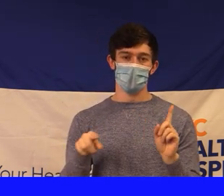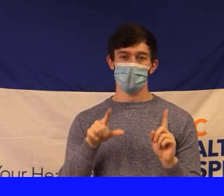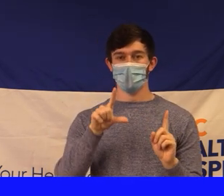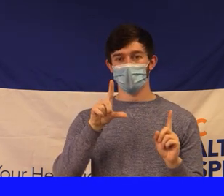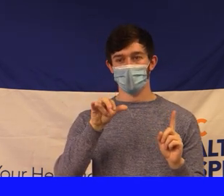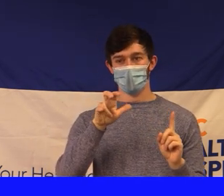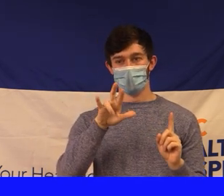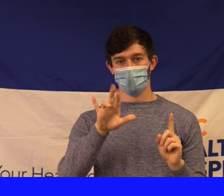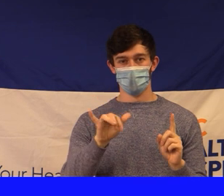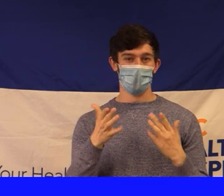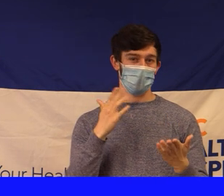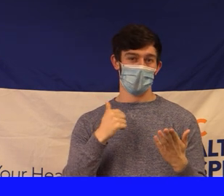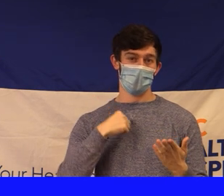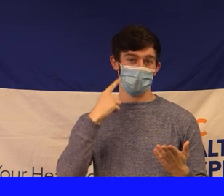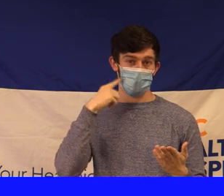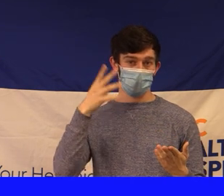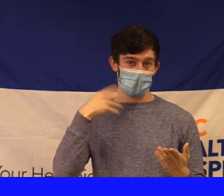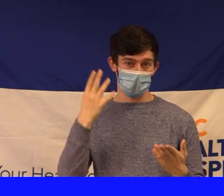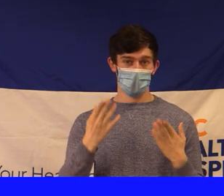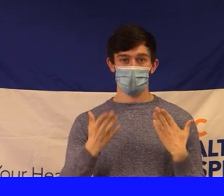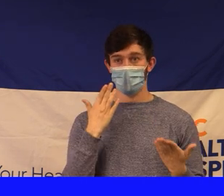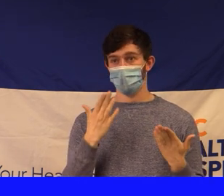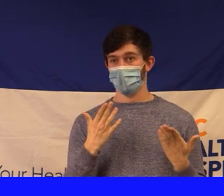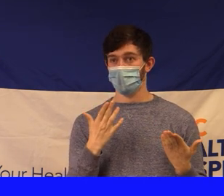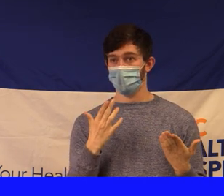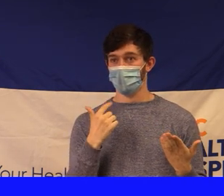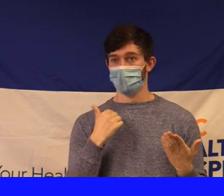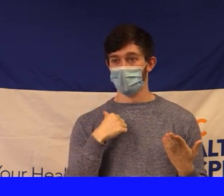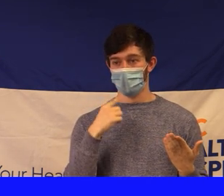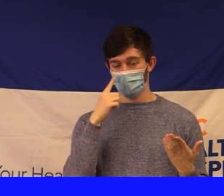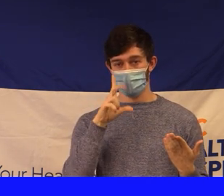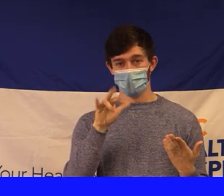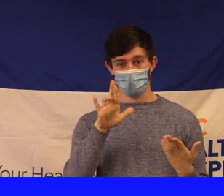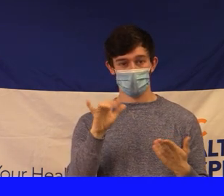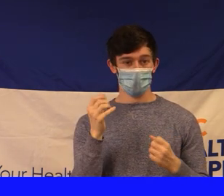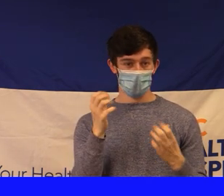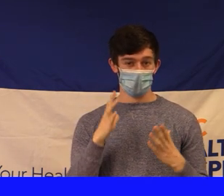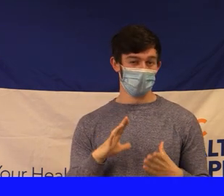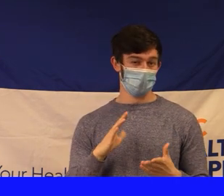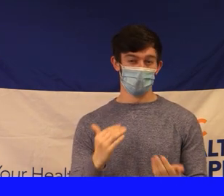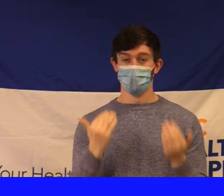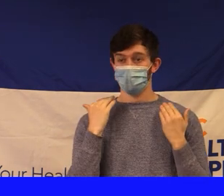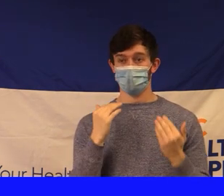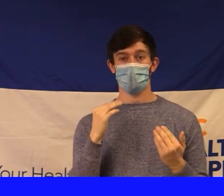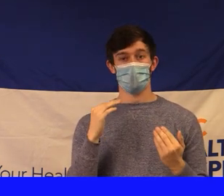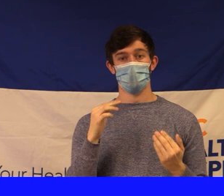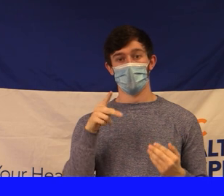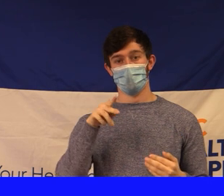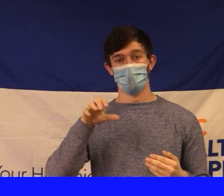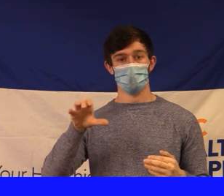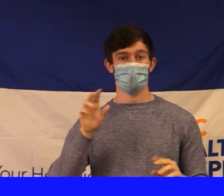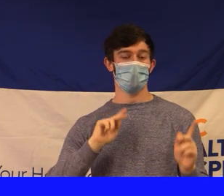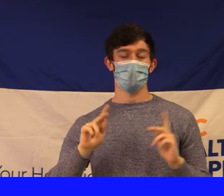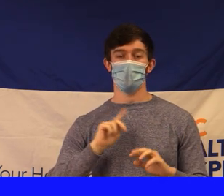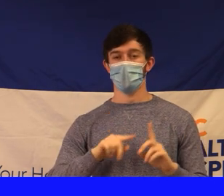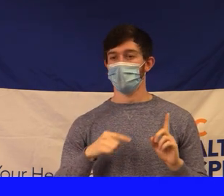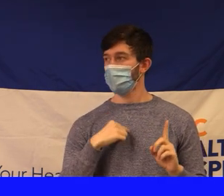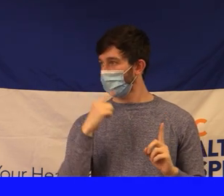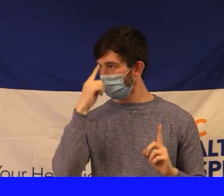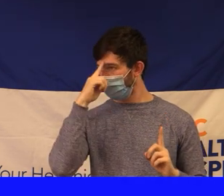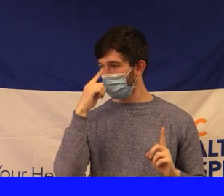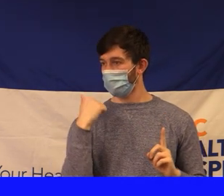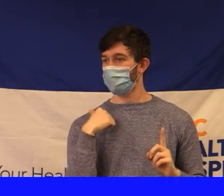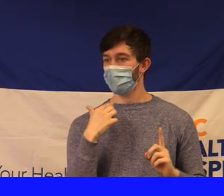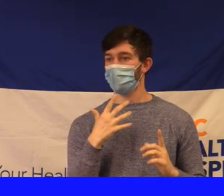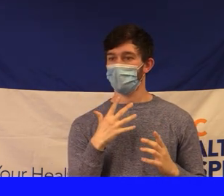I'm crazy. Maybe it's just because I think livery drivers are so overwhelmingly people of color. Yes. I think that there are lots of livery